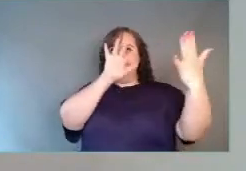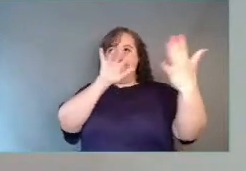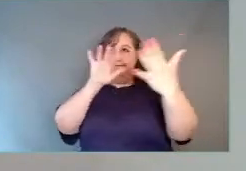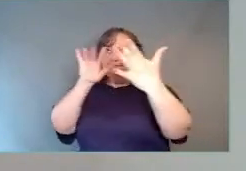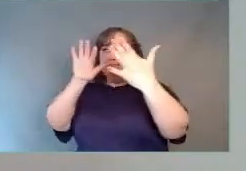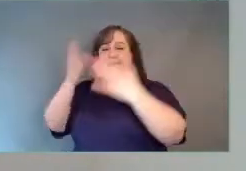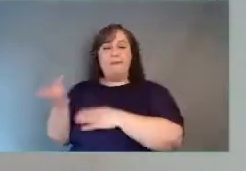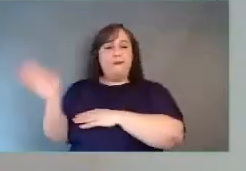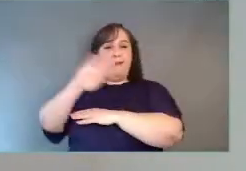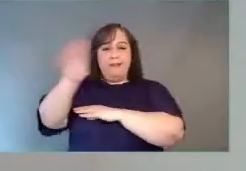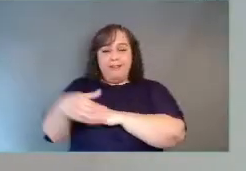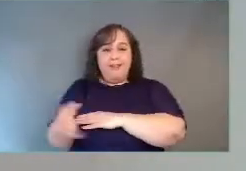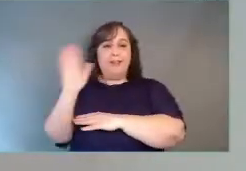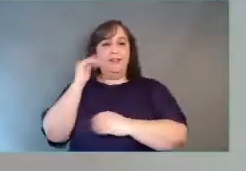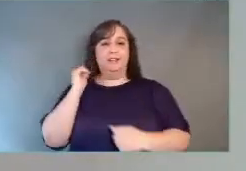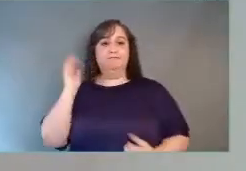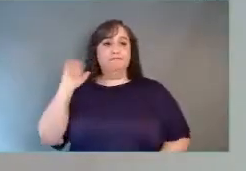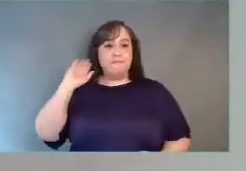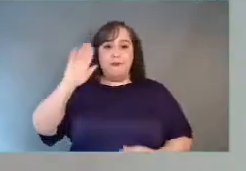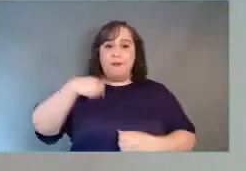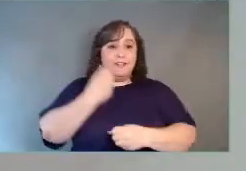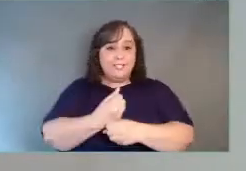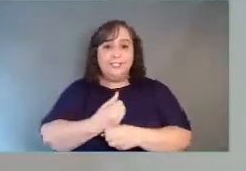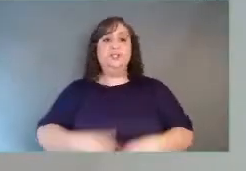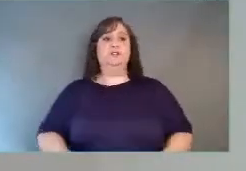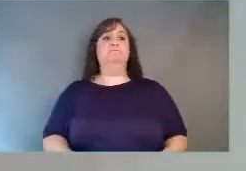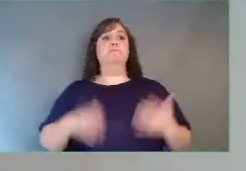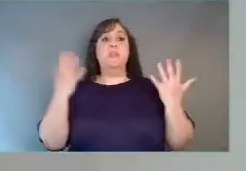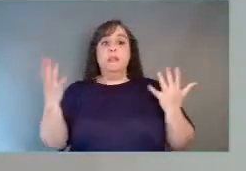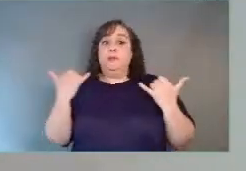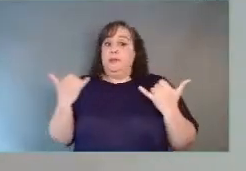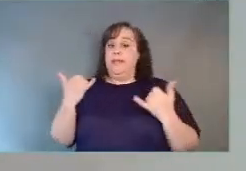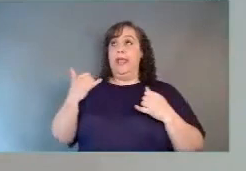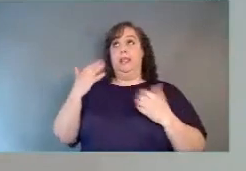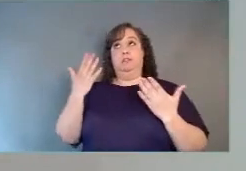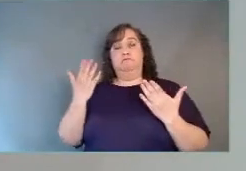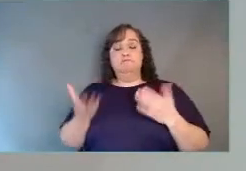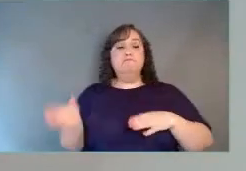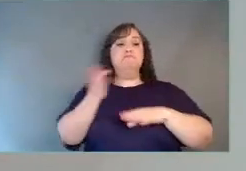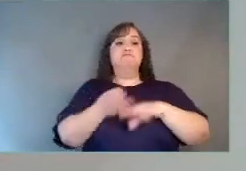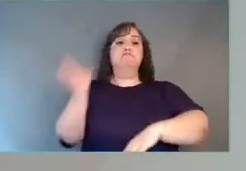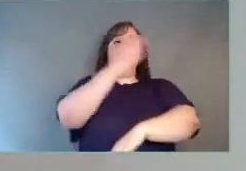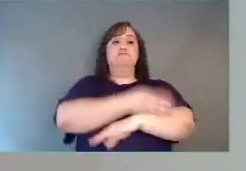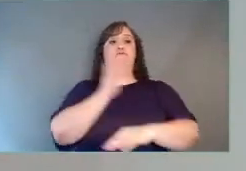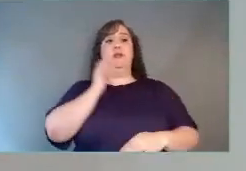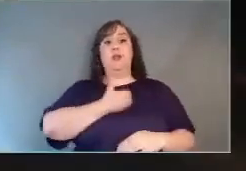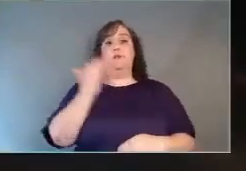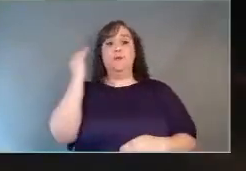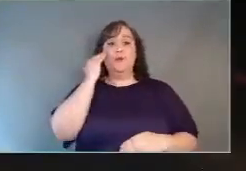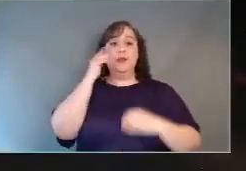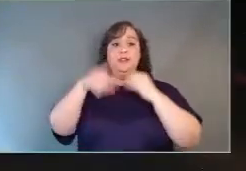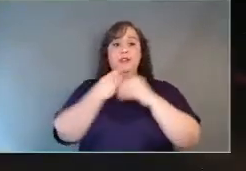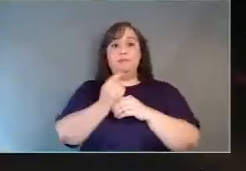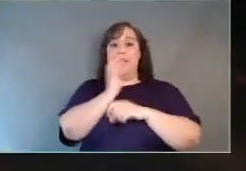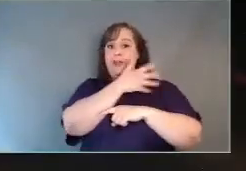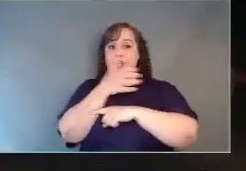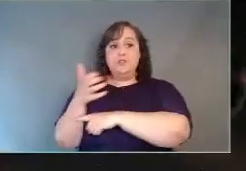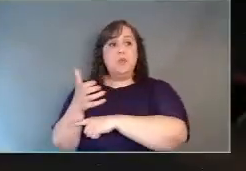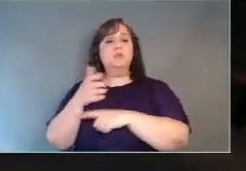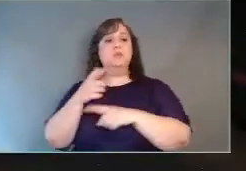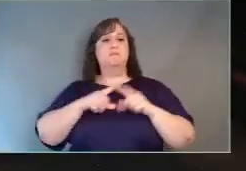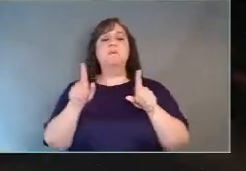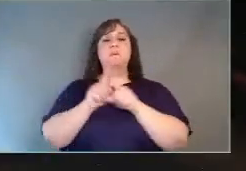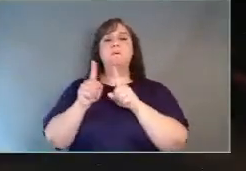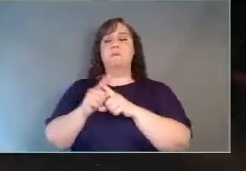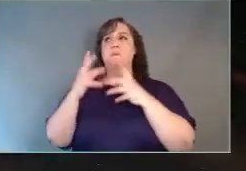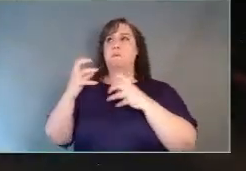also want to take a deeper look into how these rocky artifacts are the time capsules of our solar system. Asteroids are known as